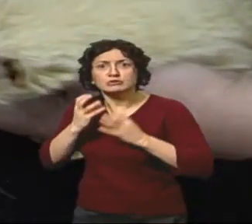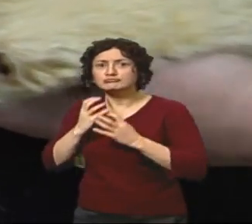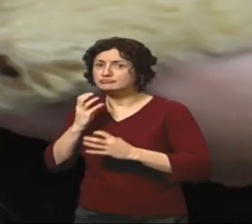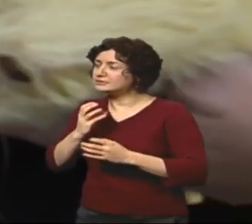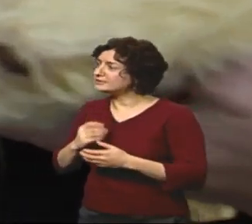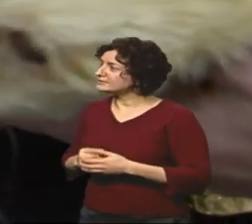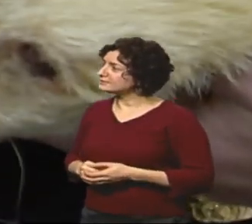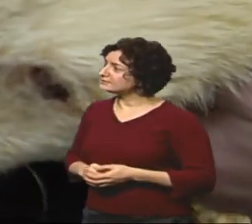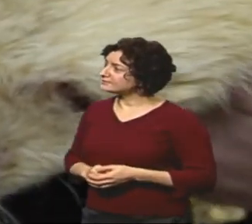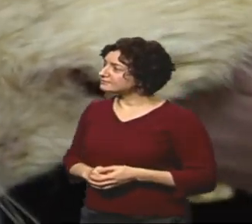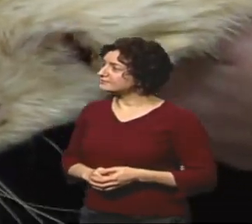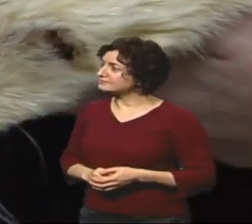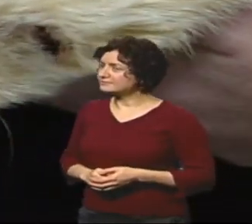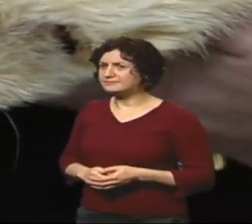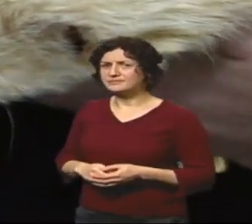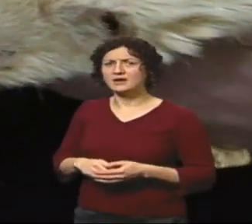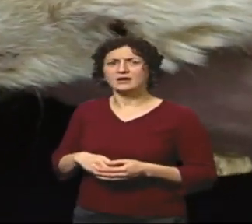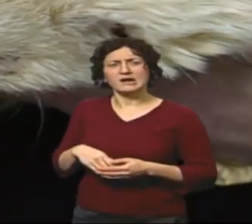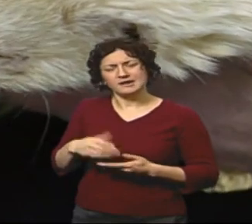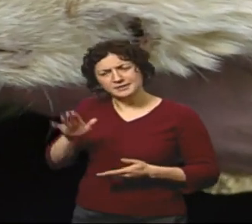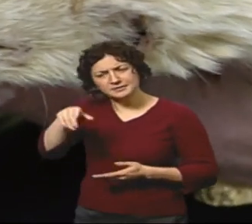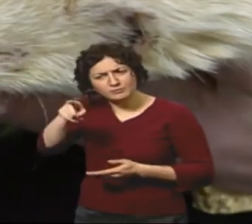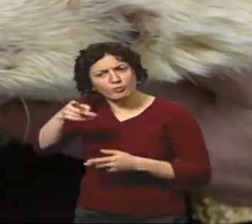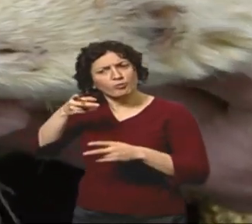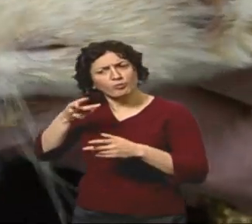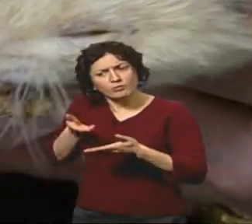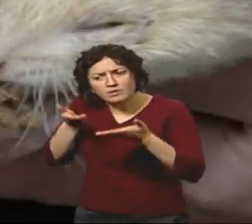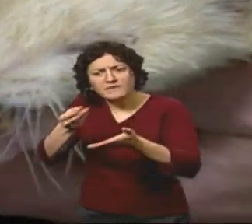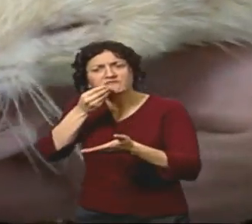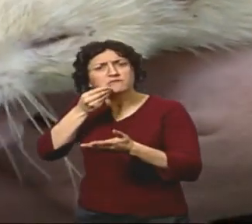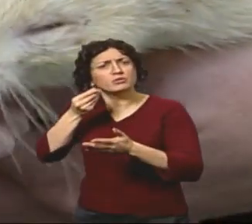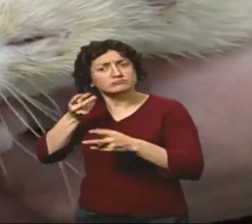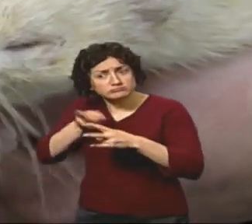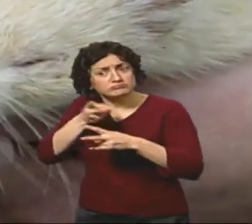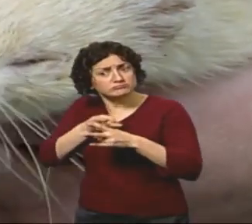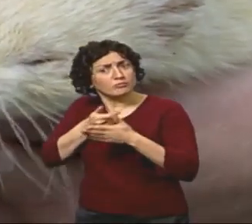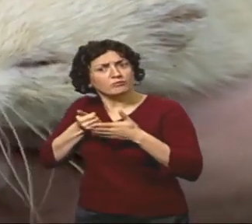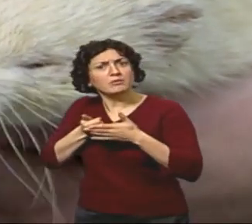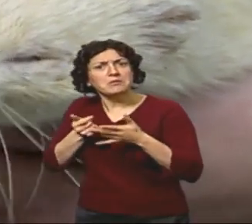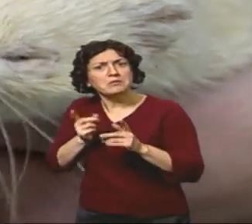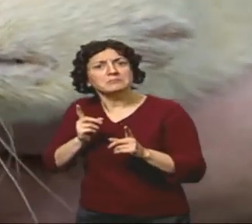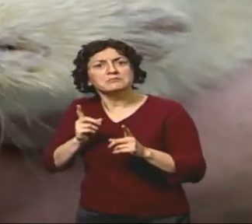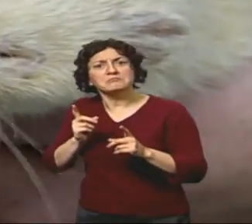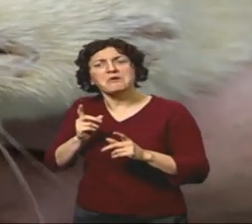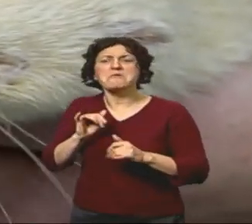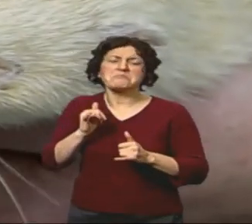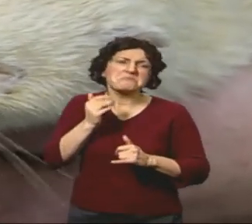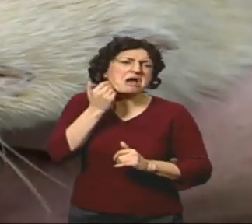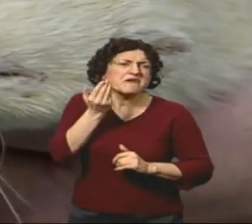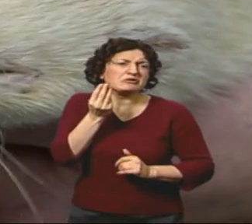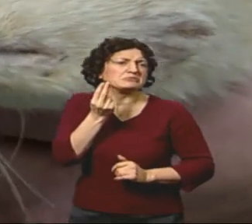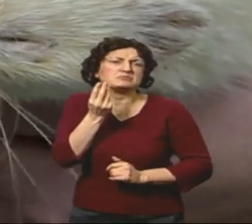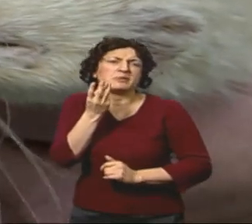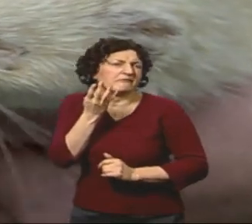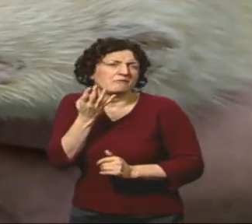eating a bit, haven't you? How often do you try and take him? Sweet. About every couple of hours I've been...